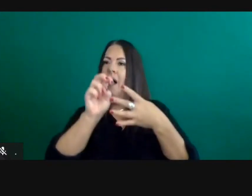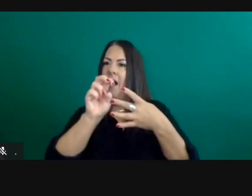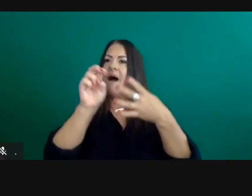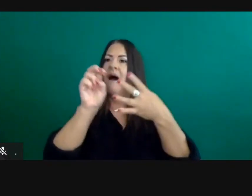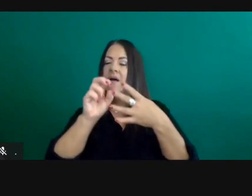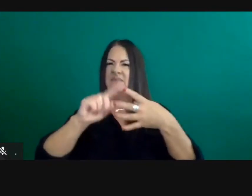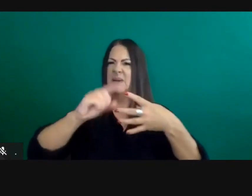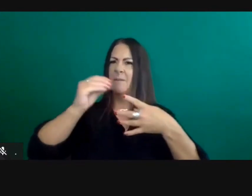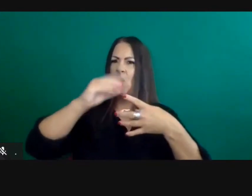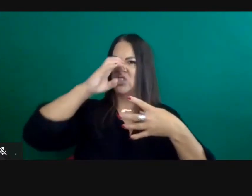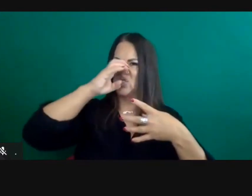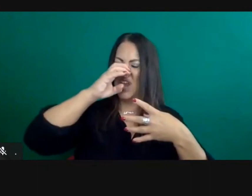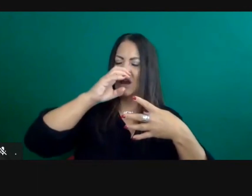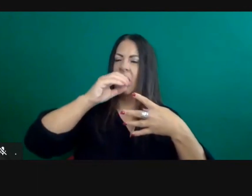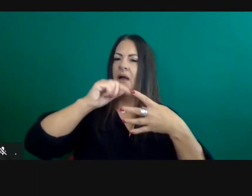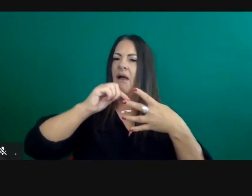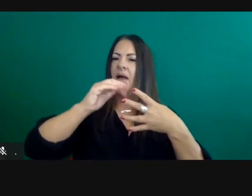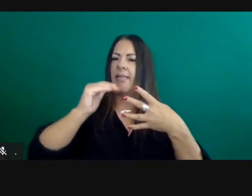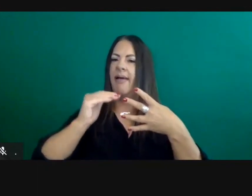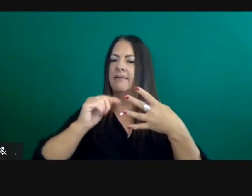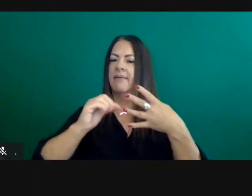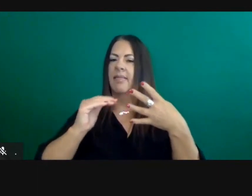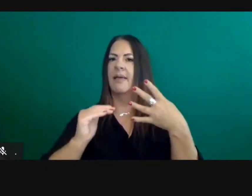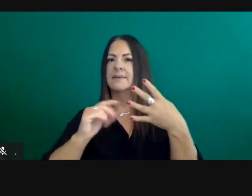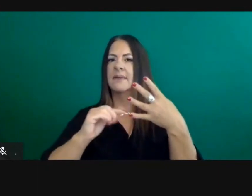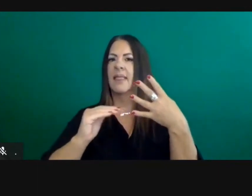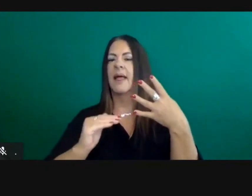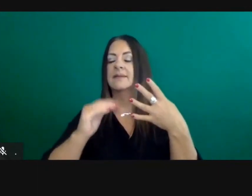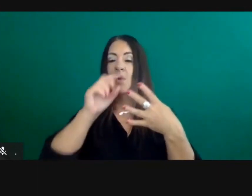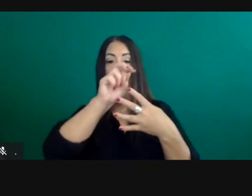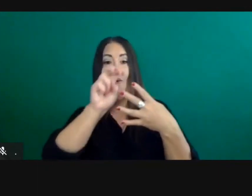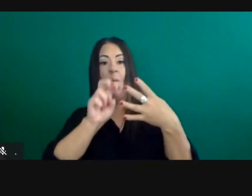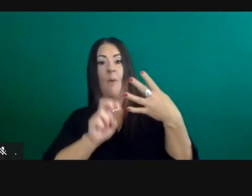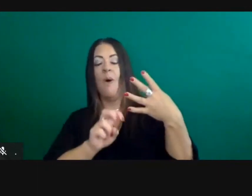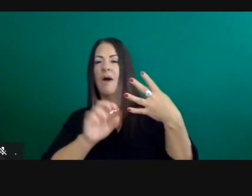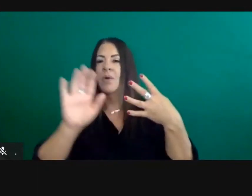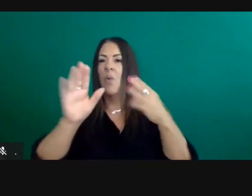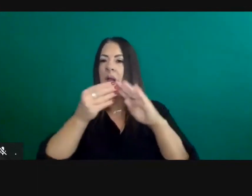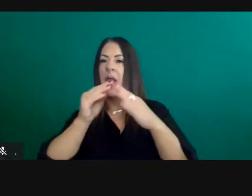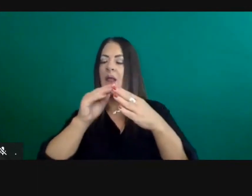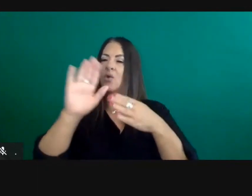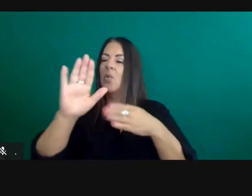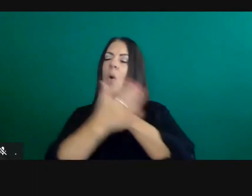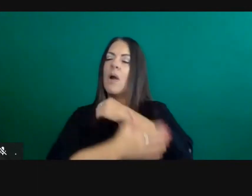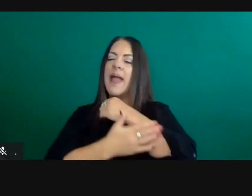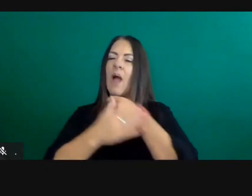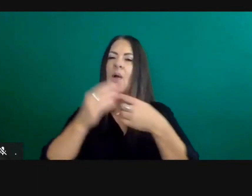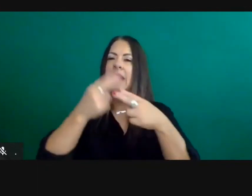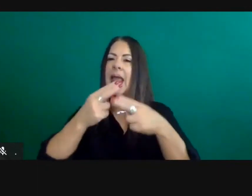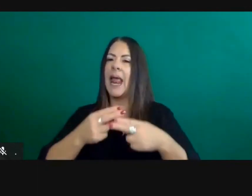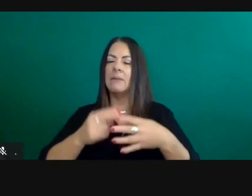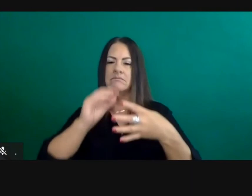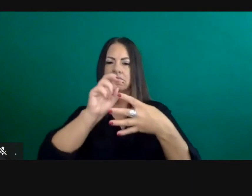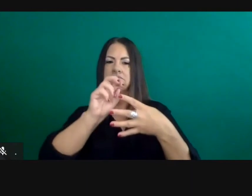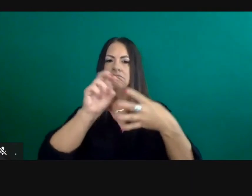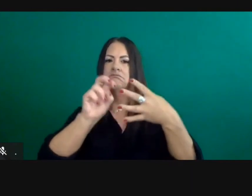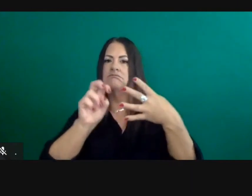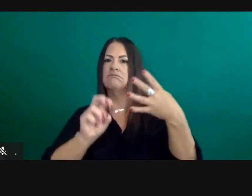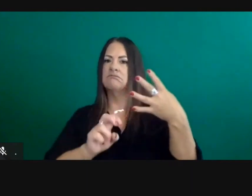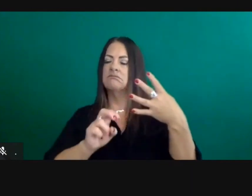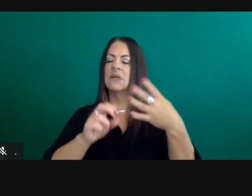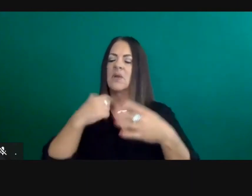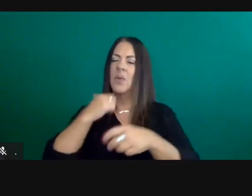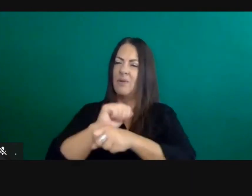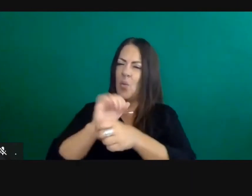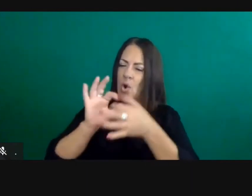now, that it is beginning to move. And we are working closely with a number of our counties and our business leaders